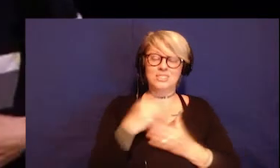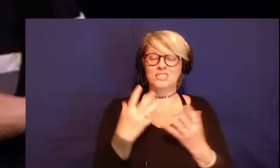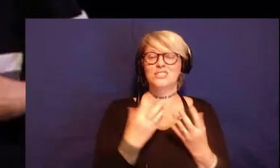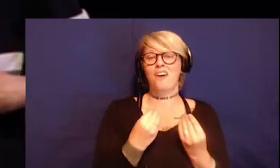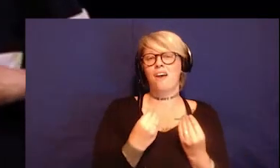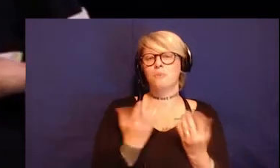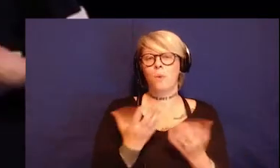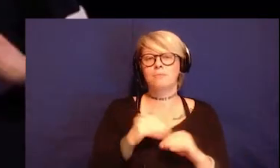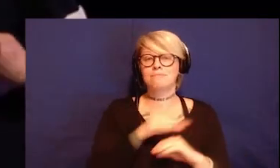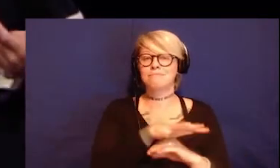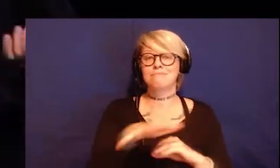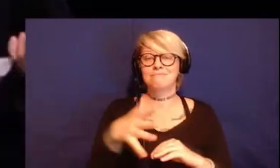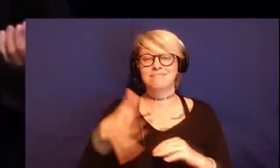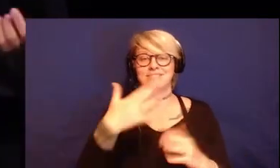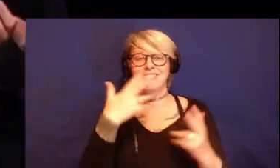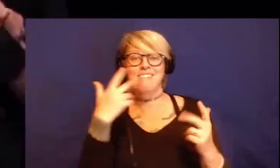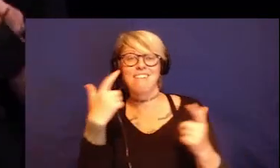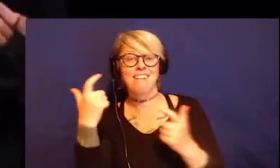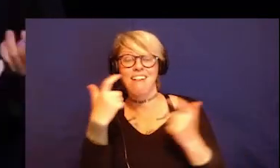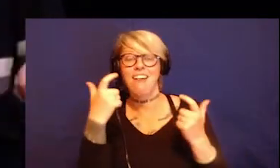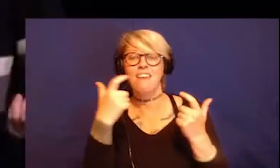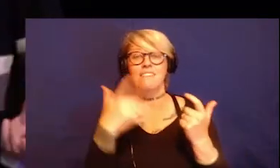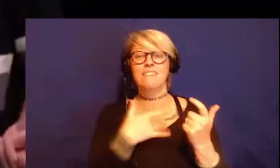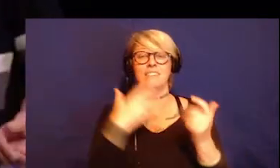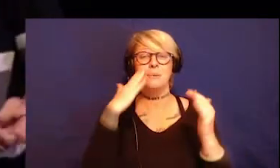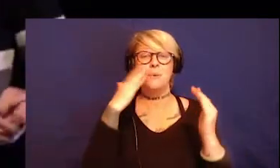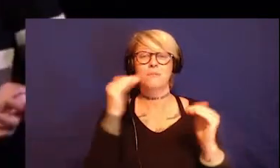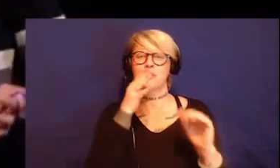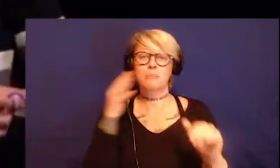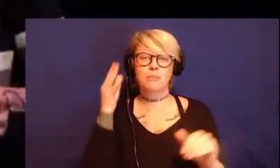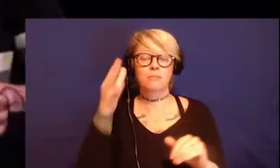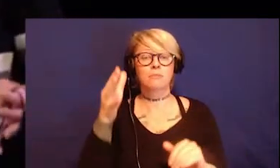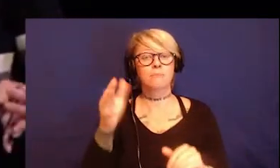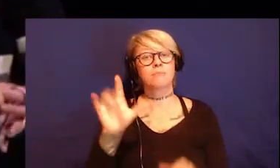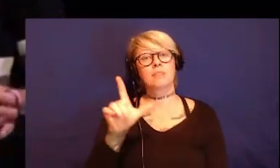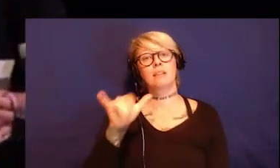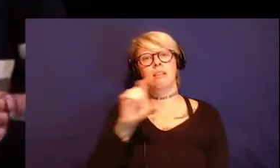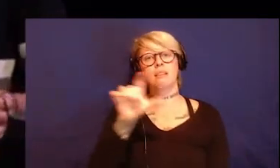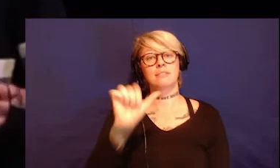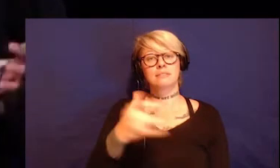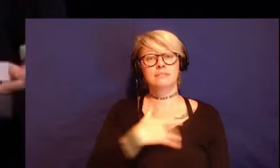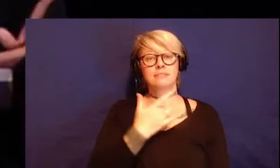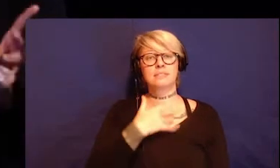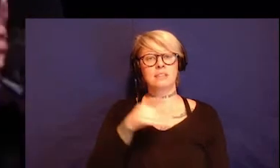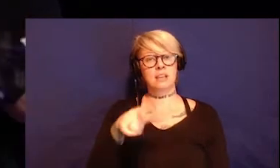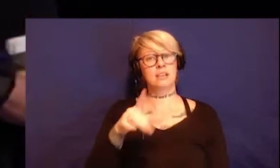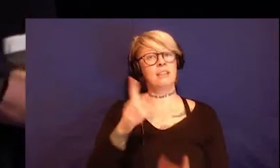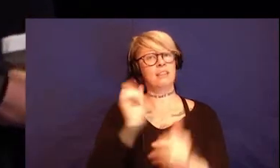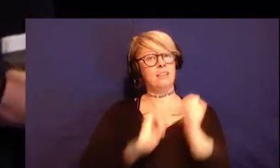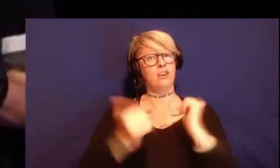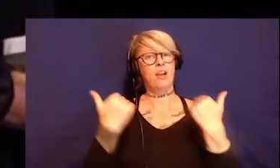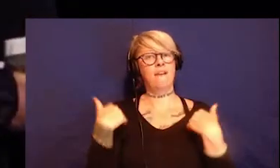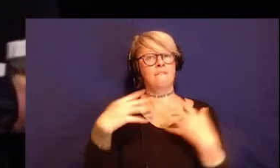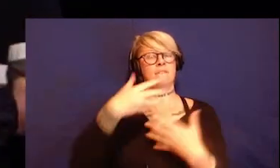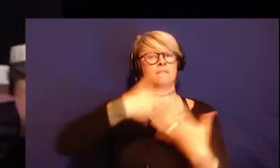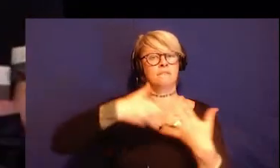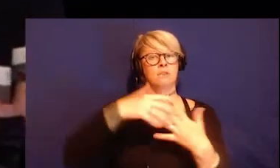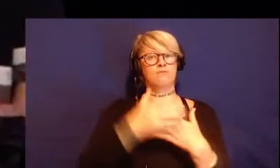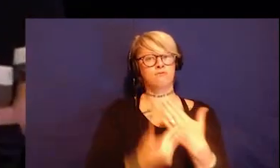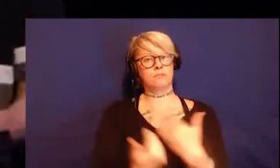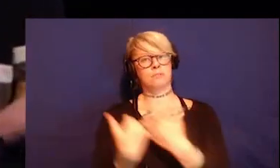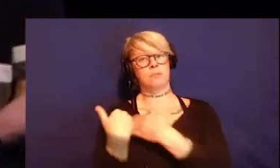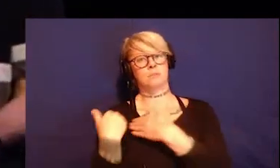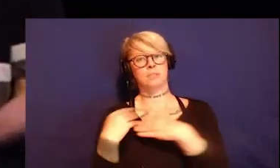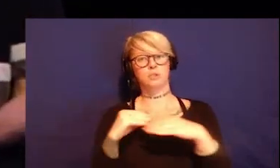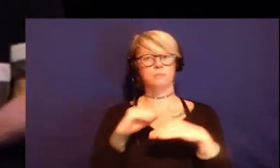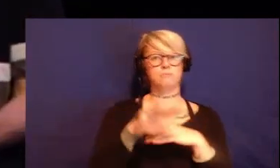feel hopeful about the future. Liza believes that theater has a social responsibility to connect people to one another, recharge each